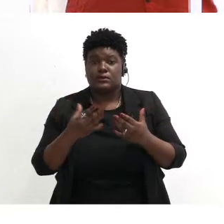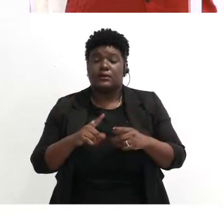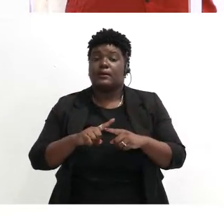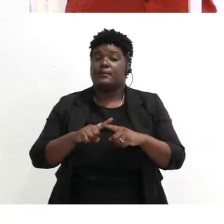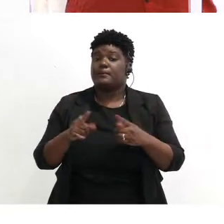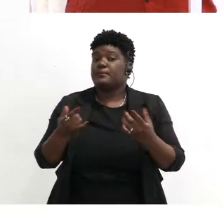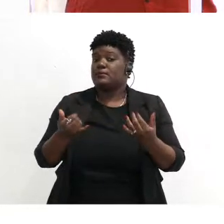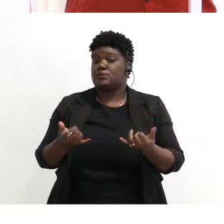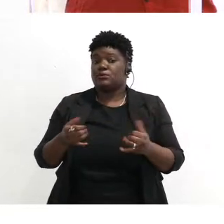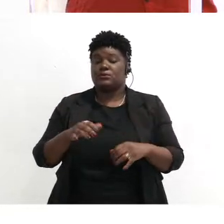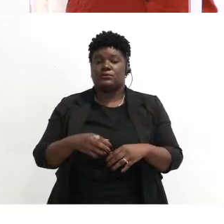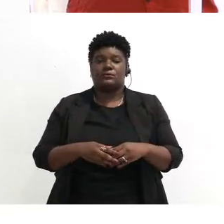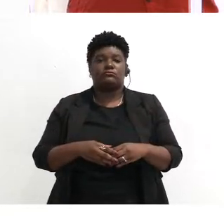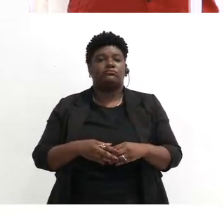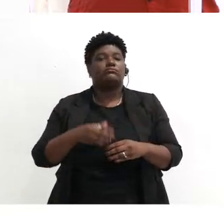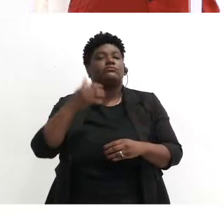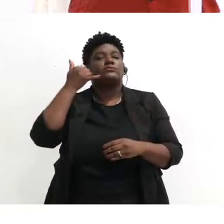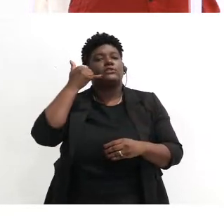And so